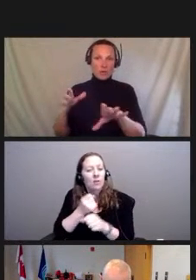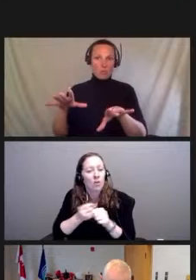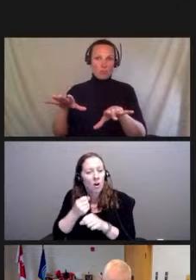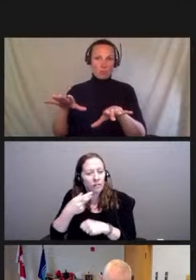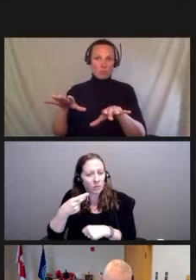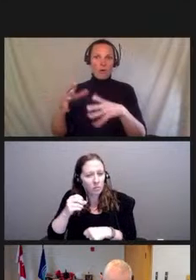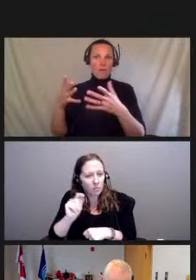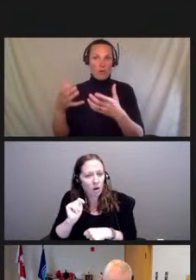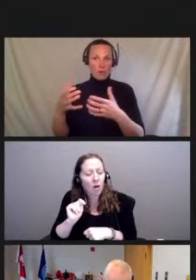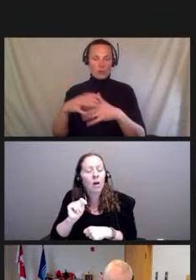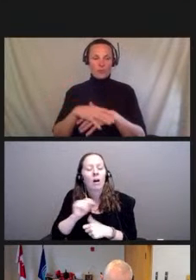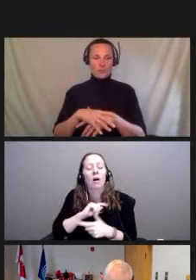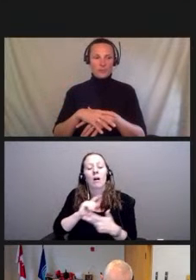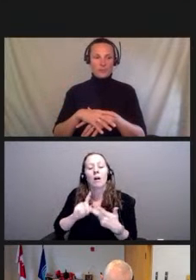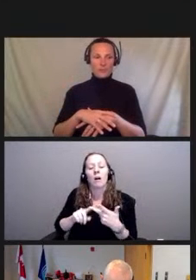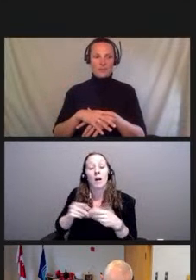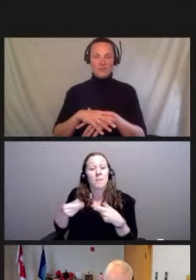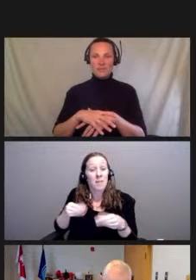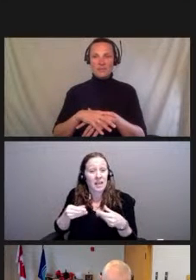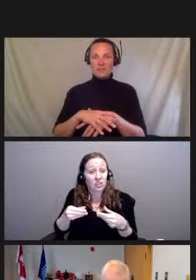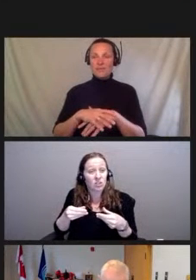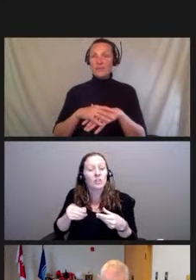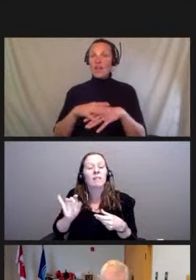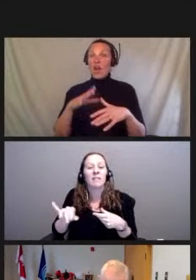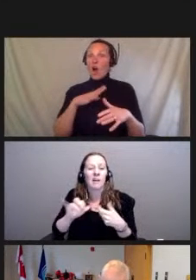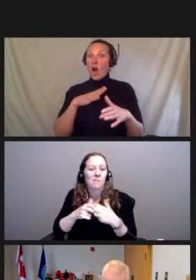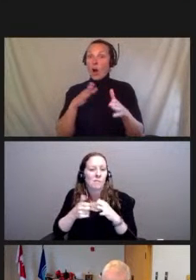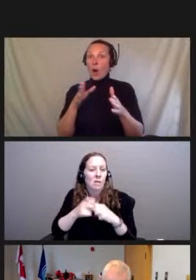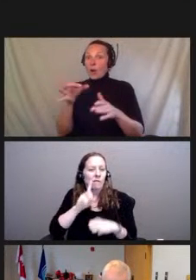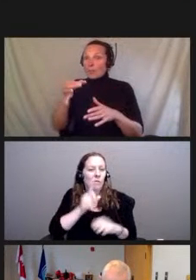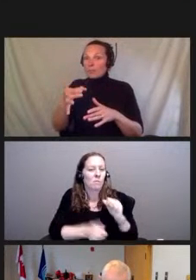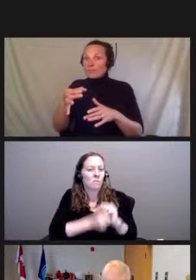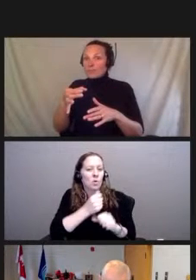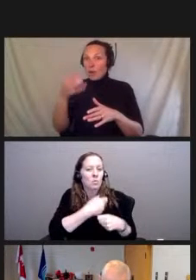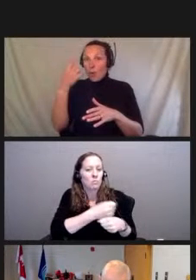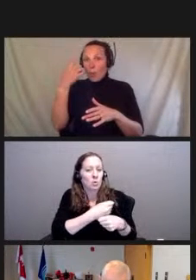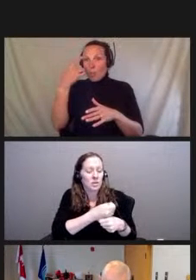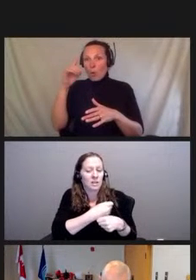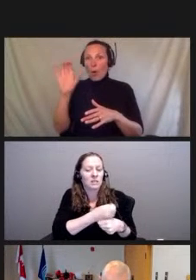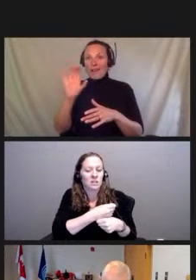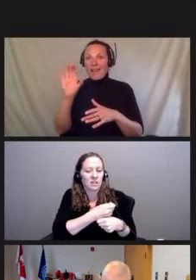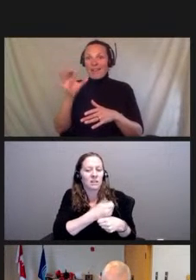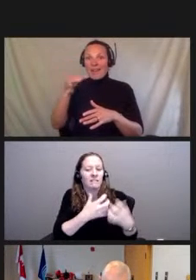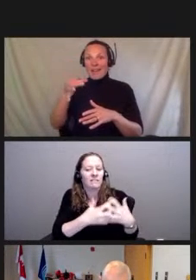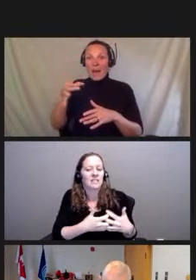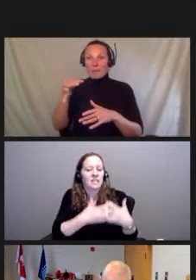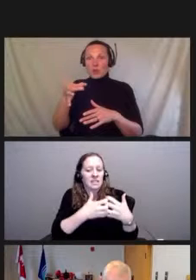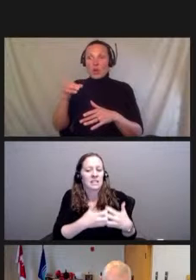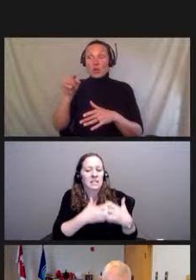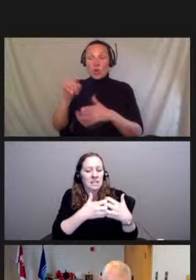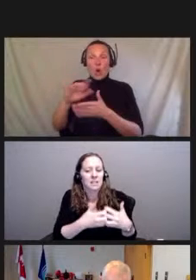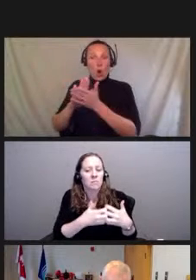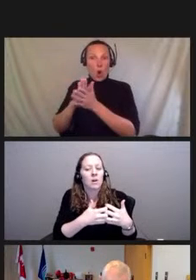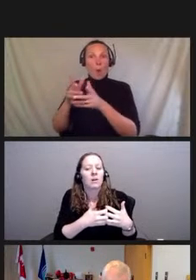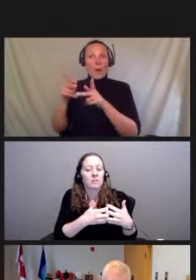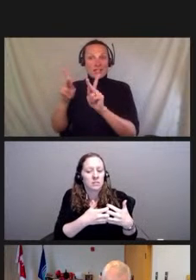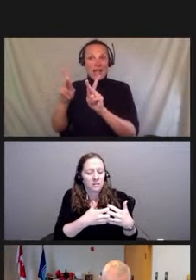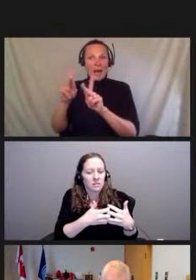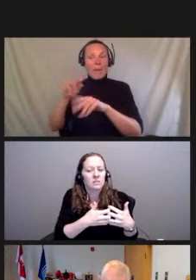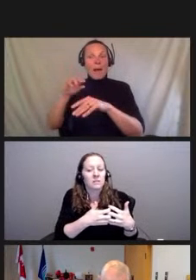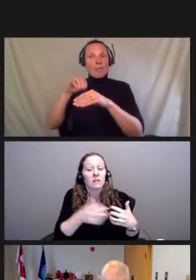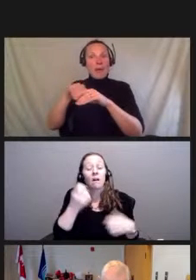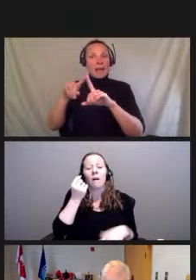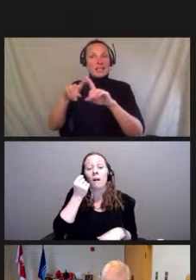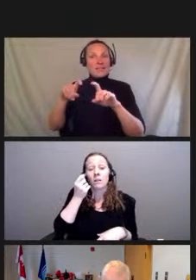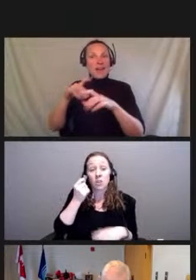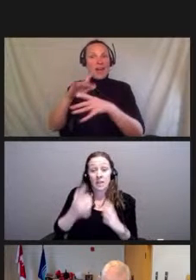packaging continues to be problematic for most processing facilities, including Ottawa's. But we recognize that as technology evolves,